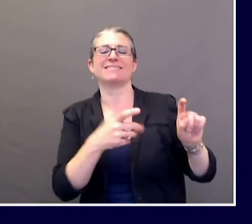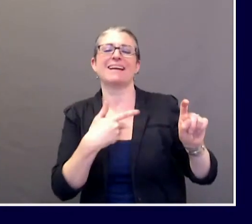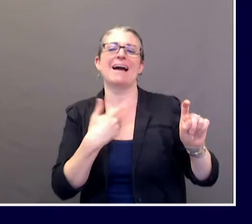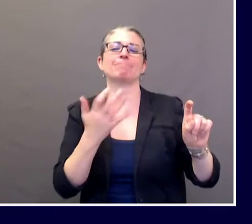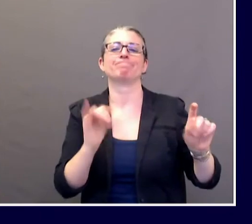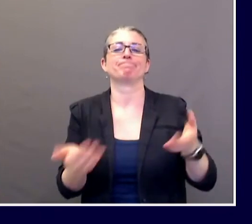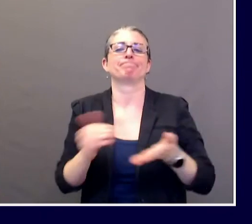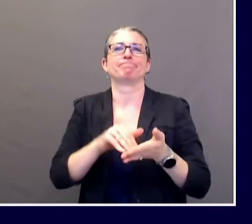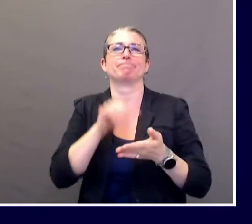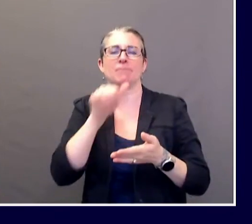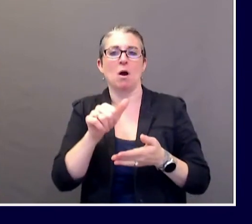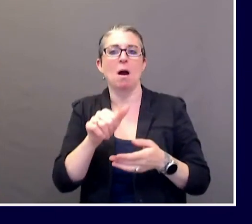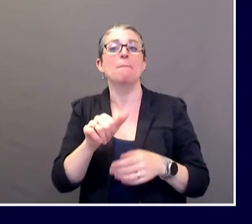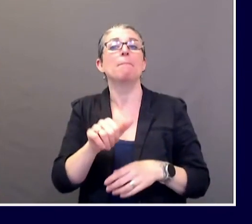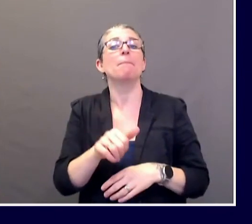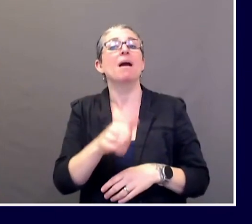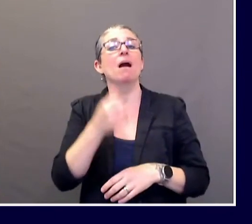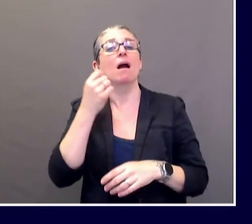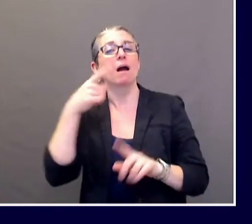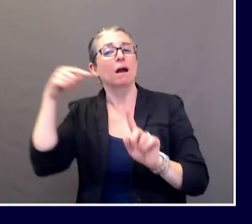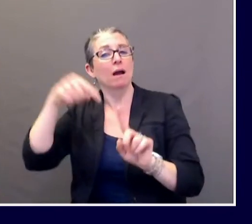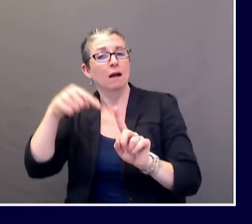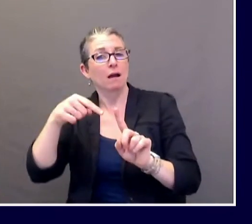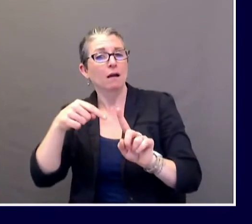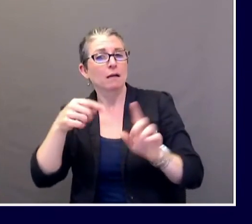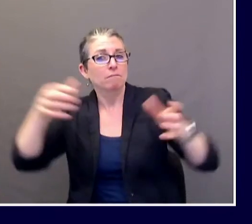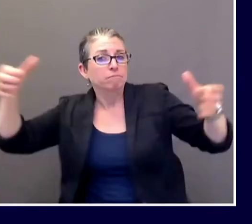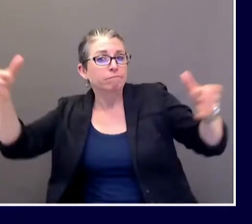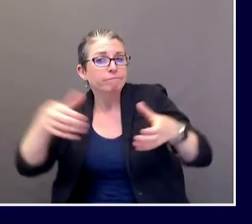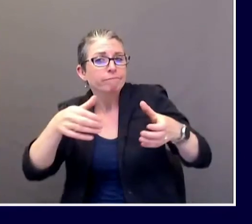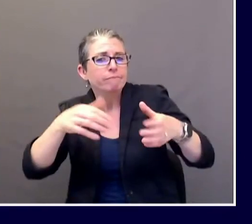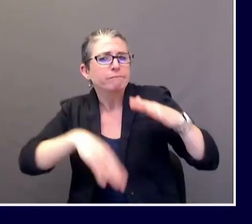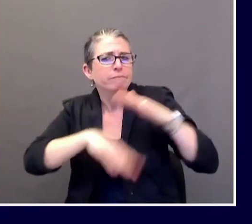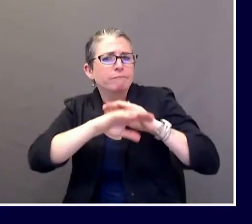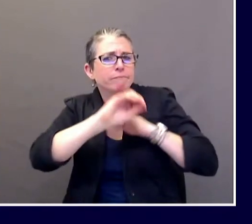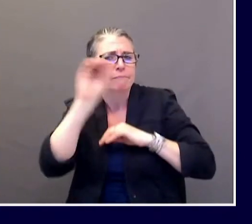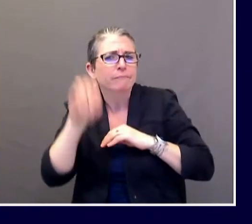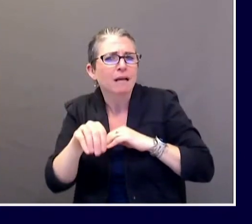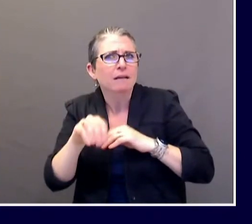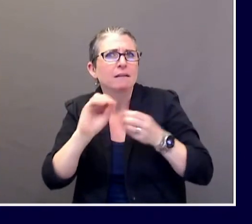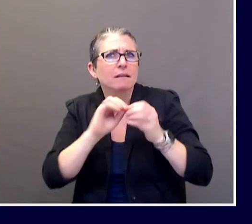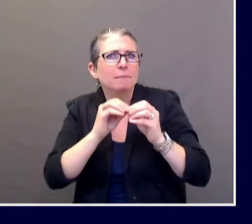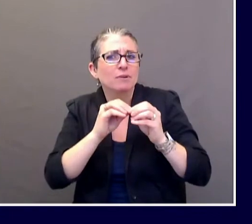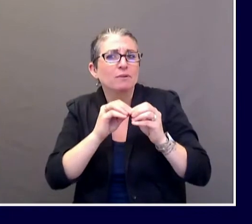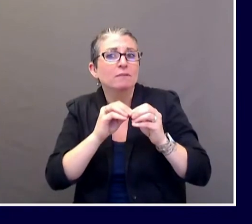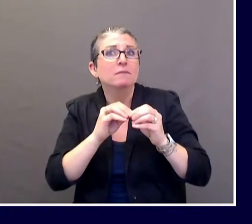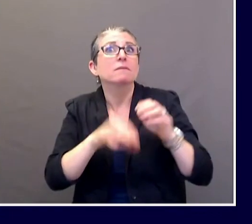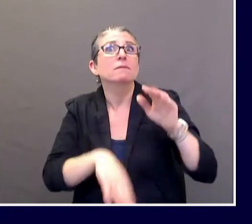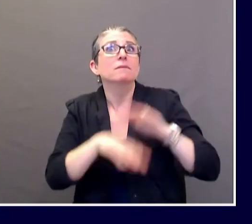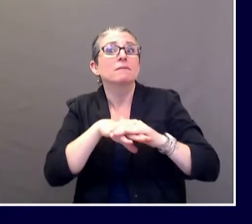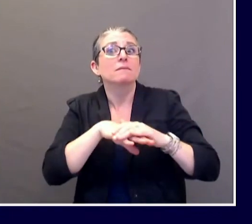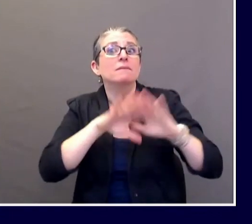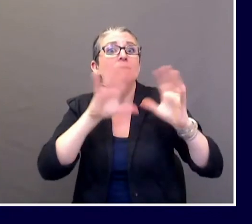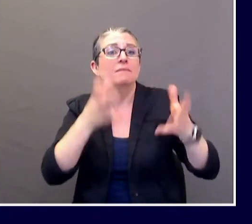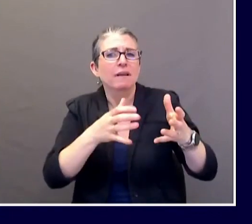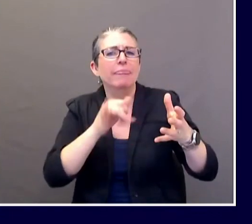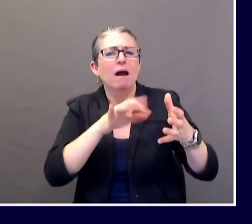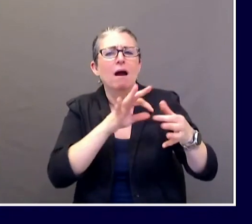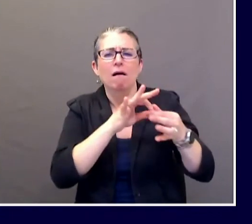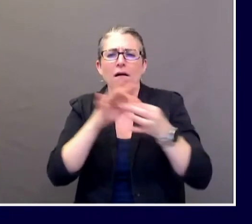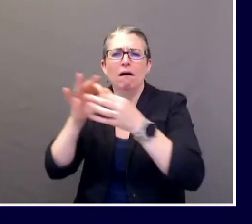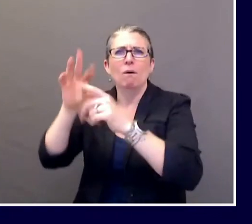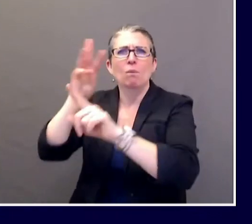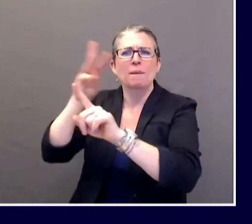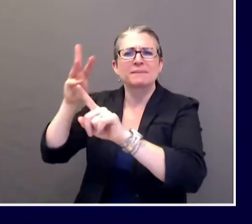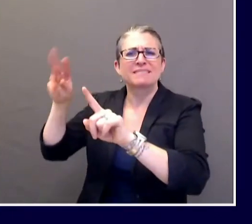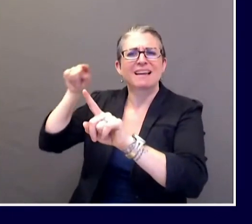to the guidance that's on the DECD website right now about, you've got to wear a face mask? Like we had the 100%